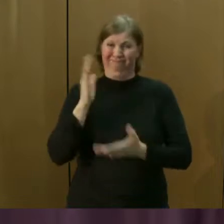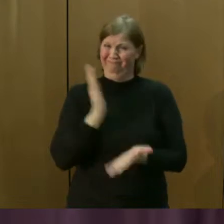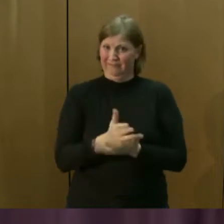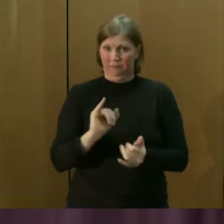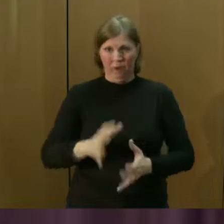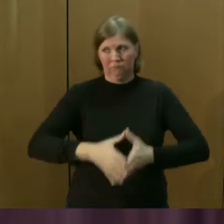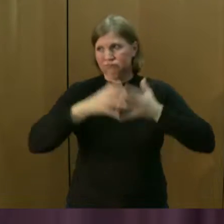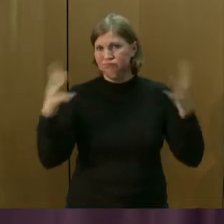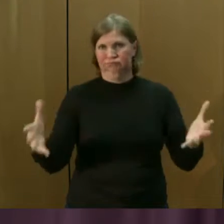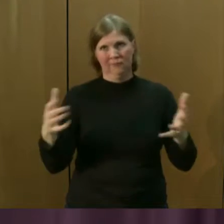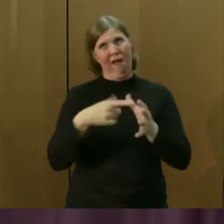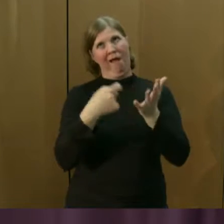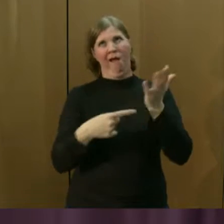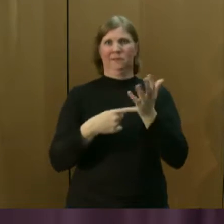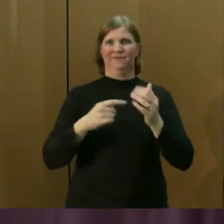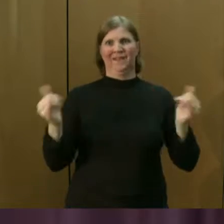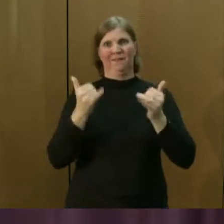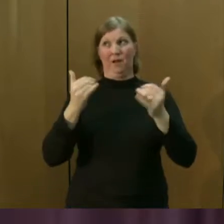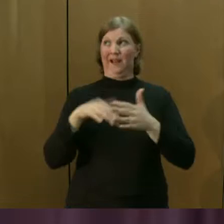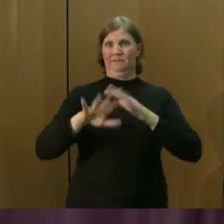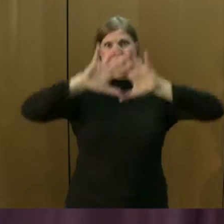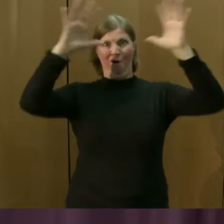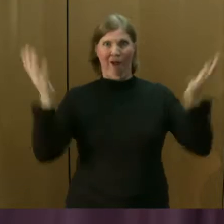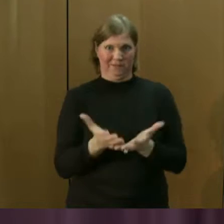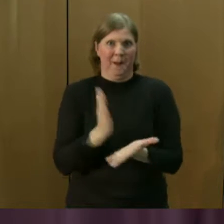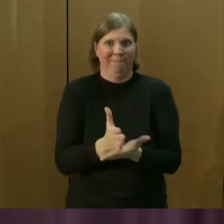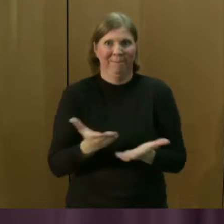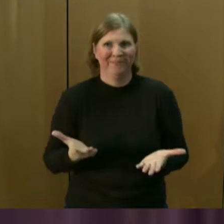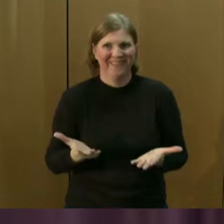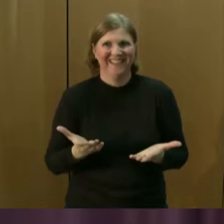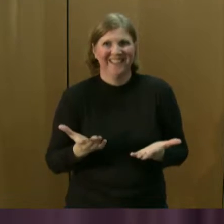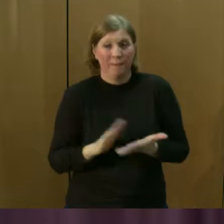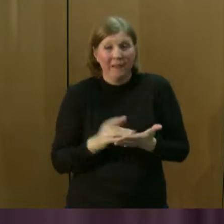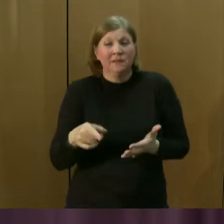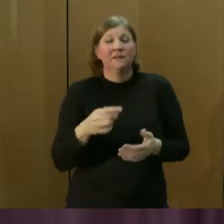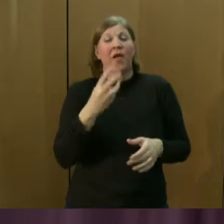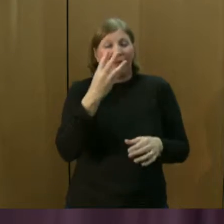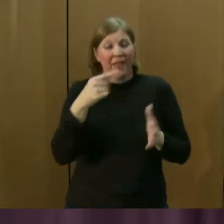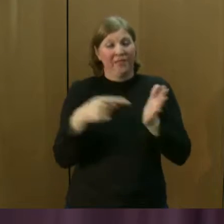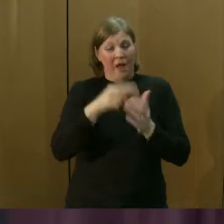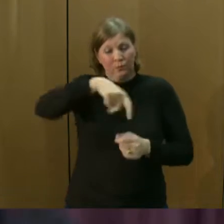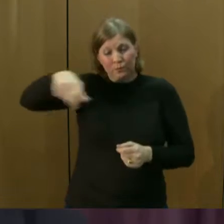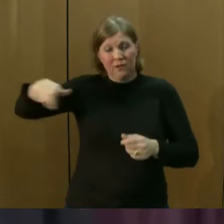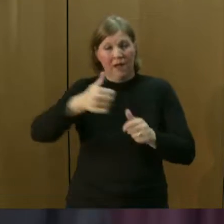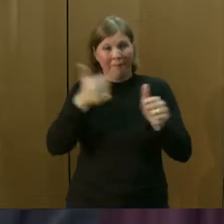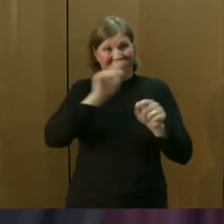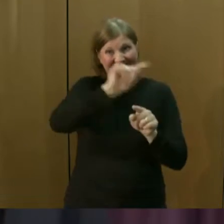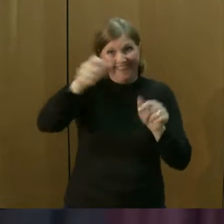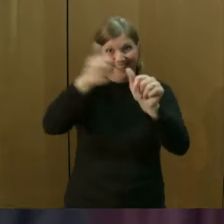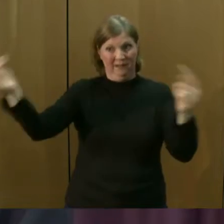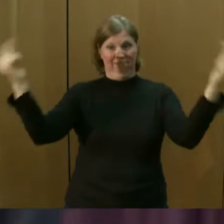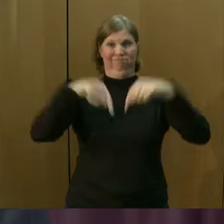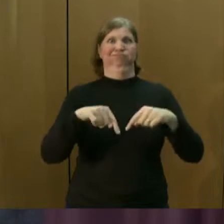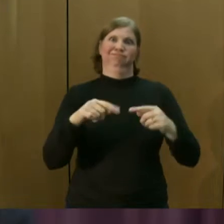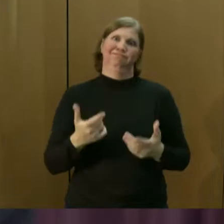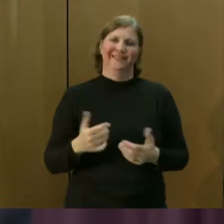over 3,000 different companies taking part. And we'll talk more about the scale of the Fringe